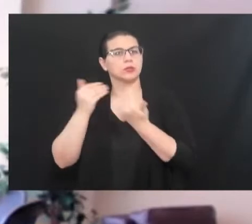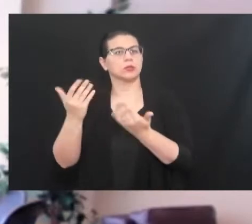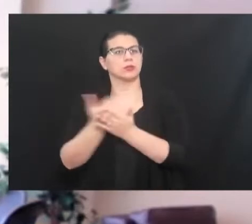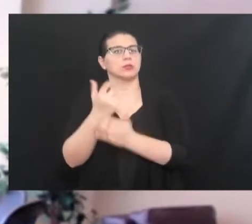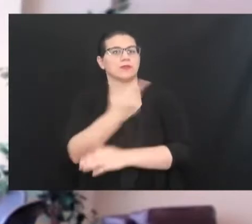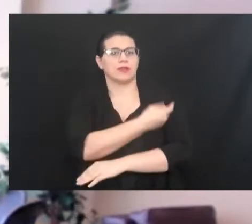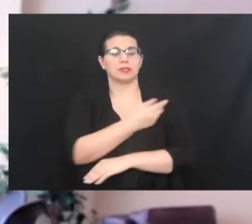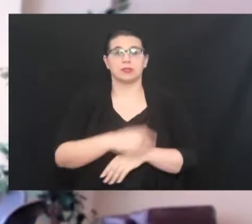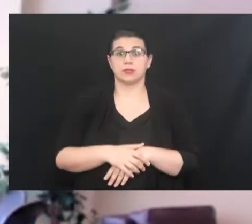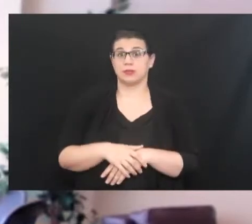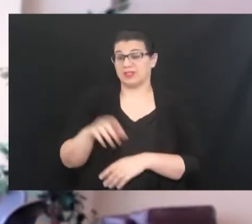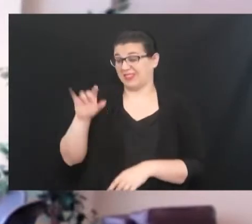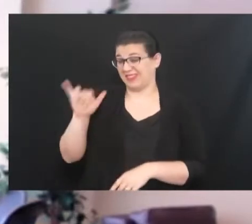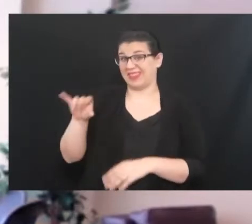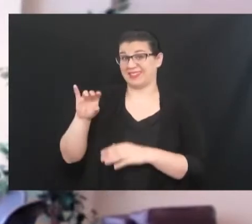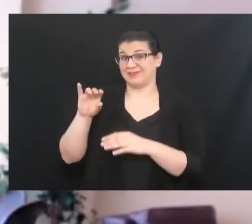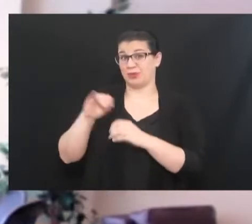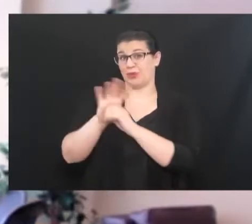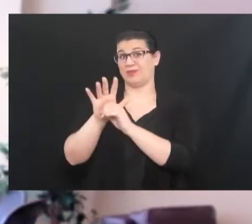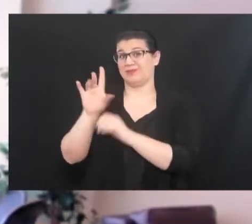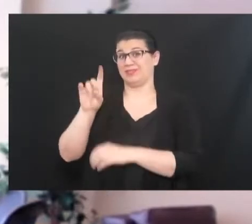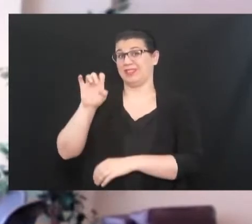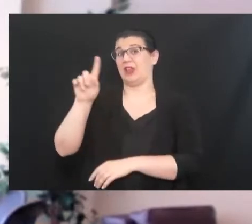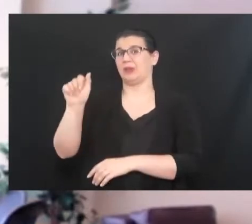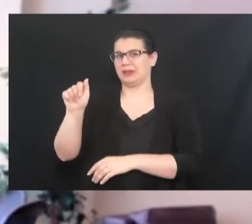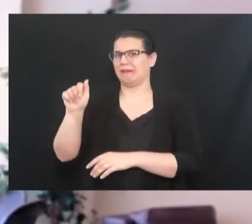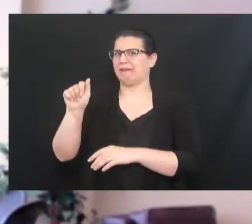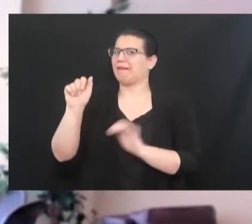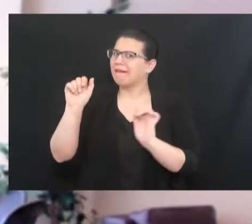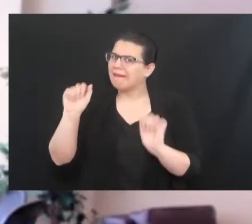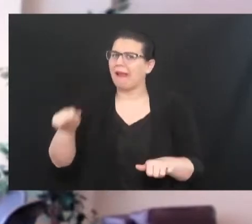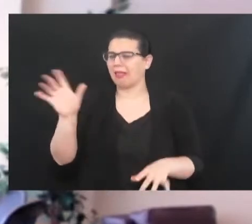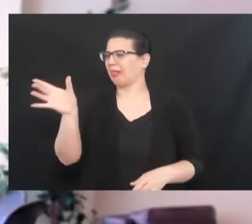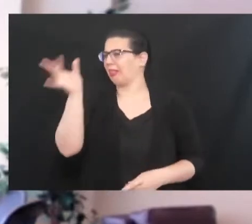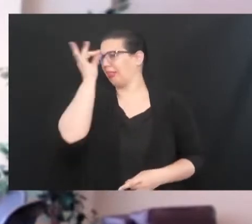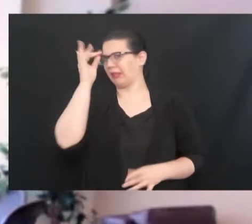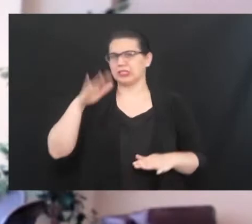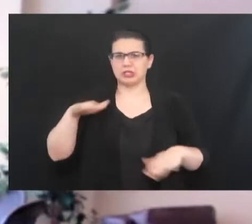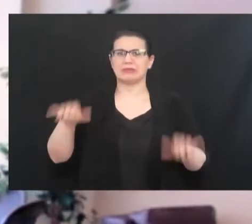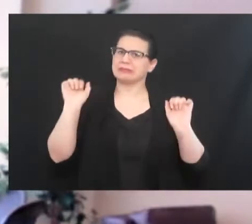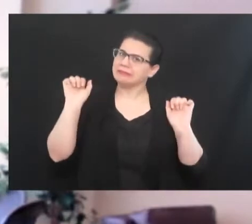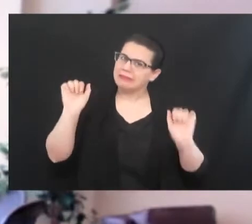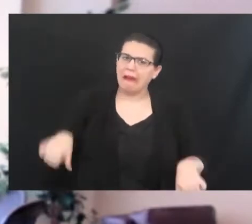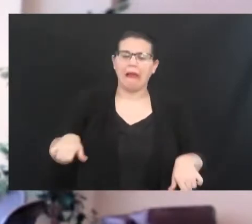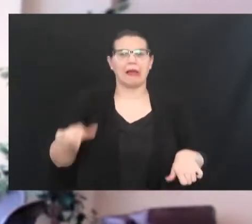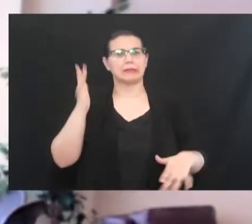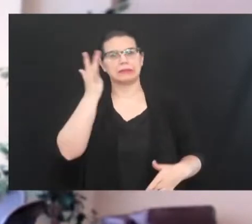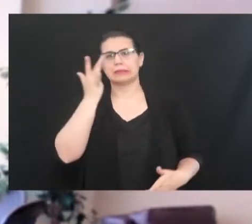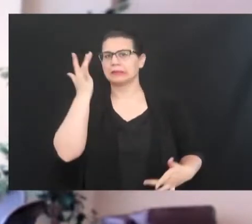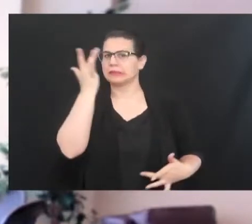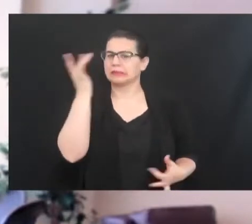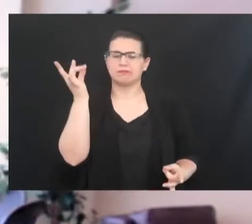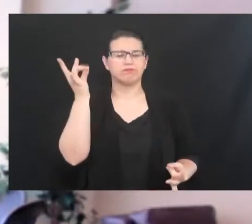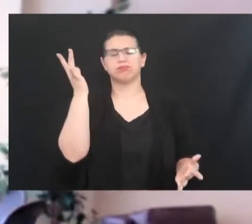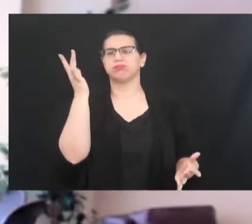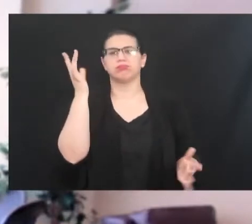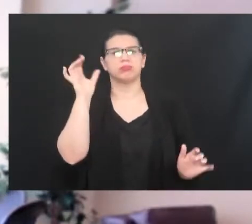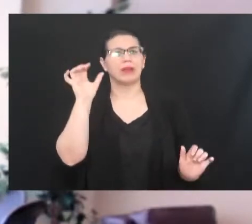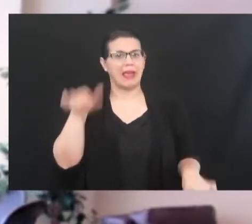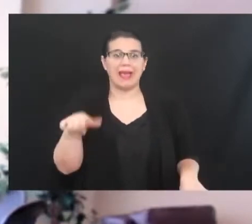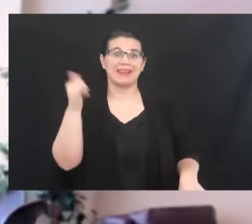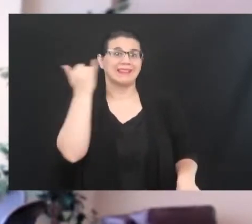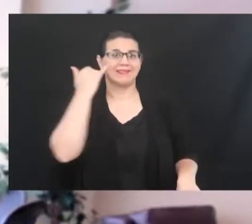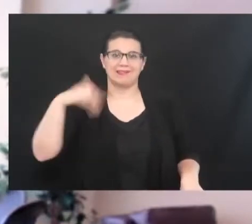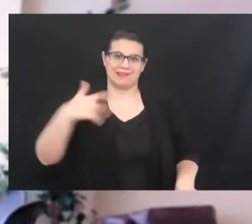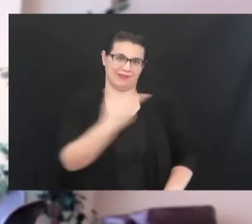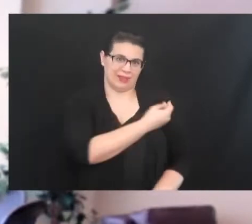Delta variant that infects more easily, infects children, and can make people very sick that are unvaccinated.